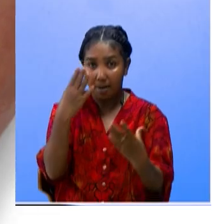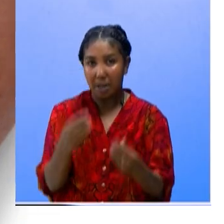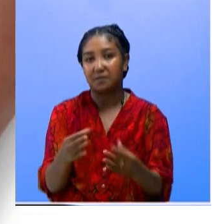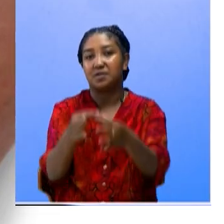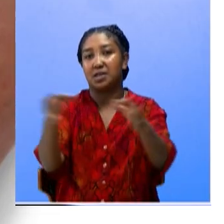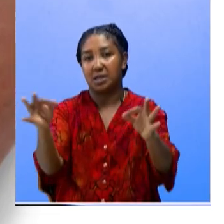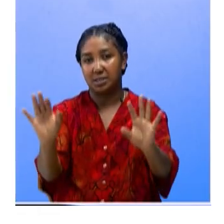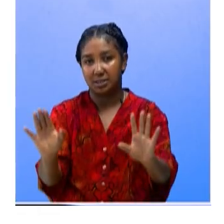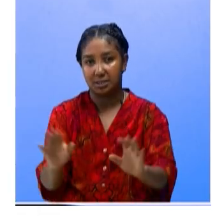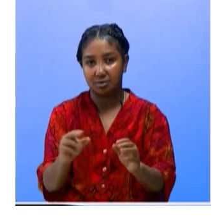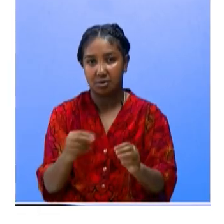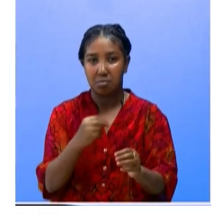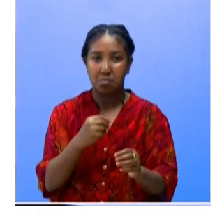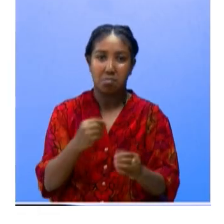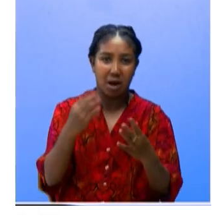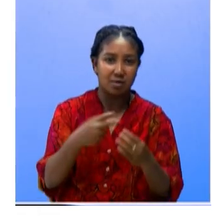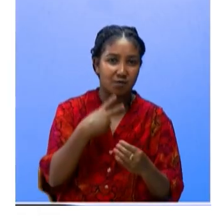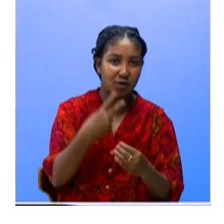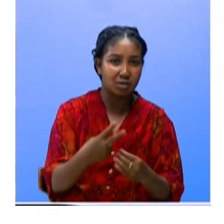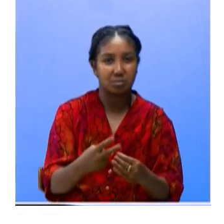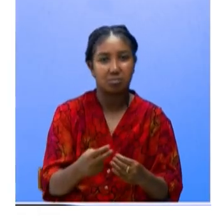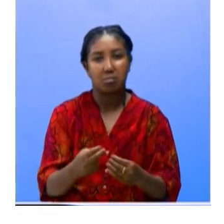sentence? Passive sentence.